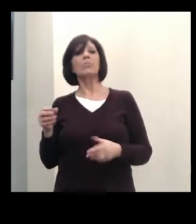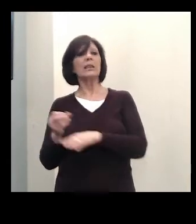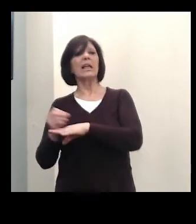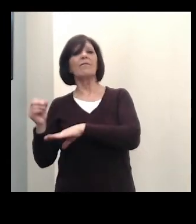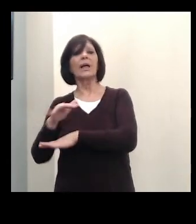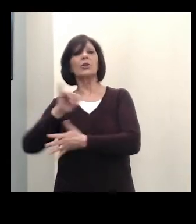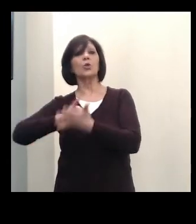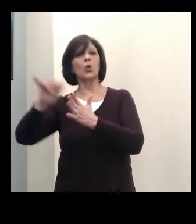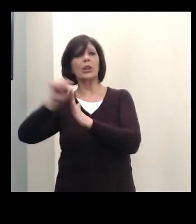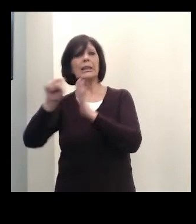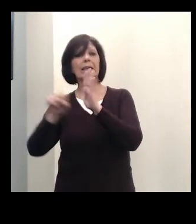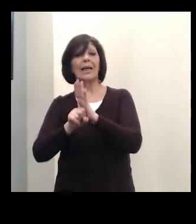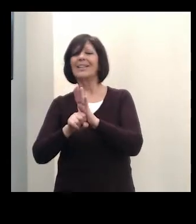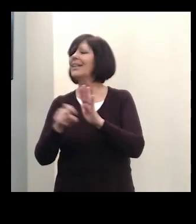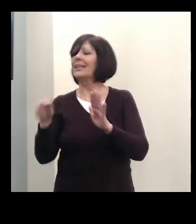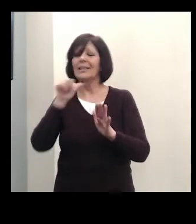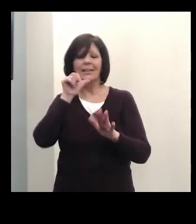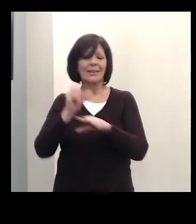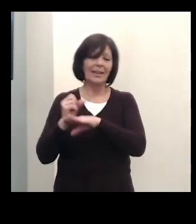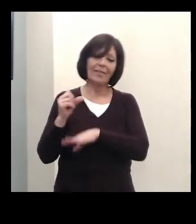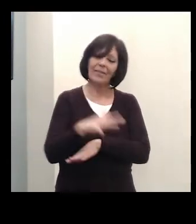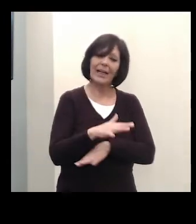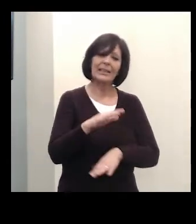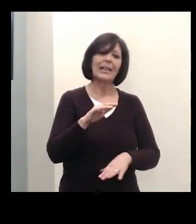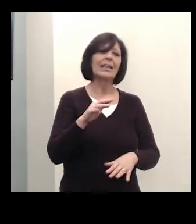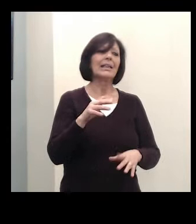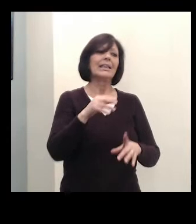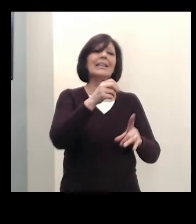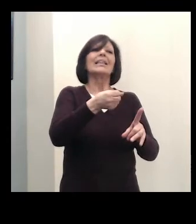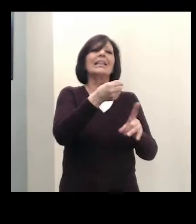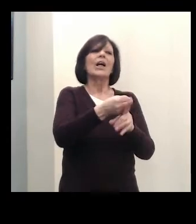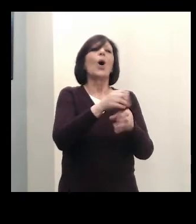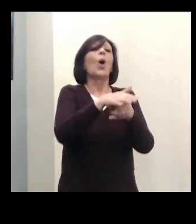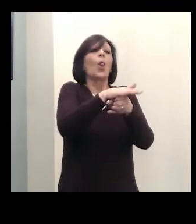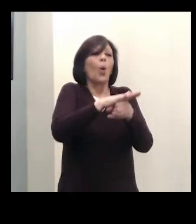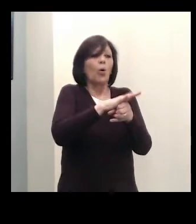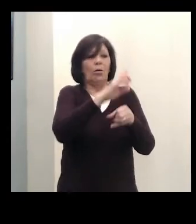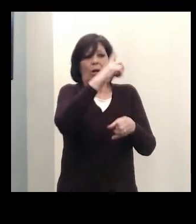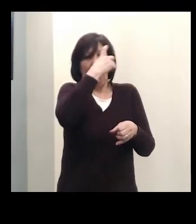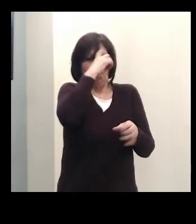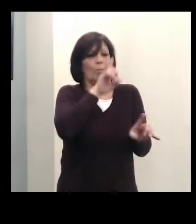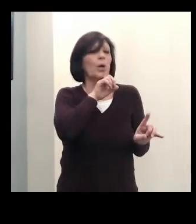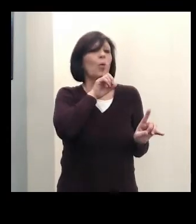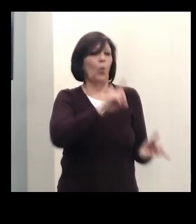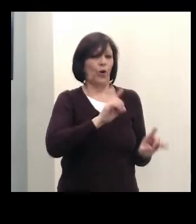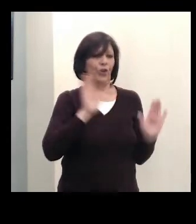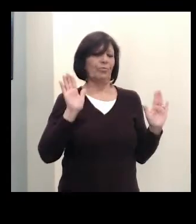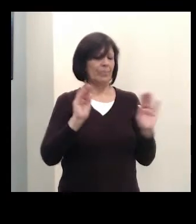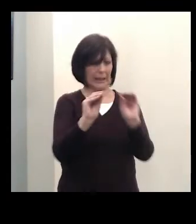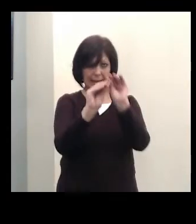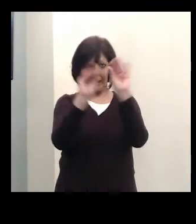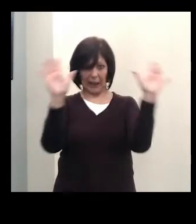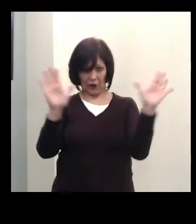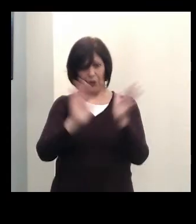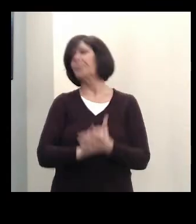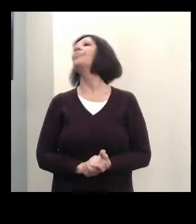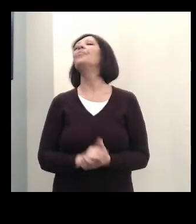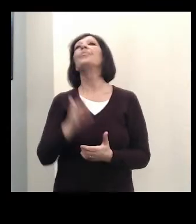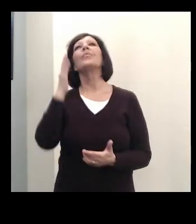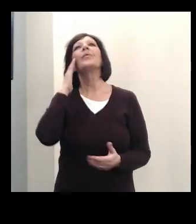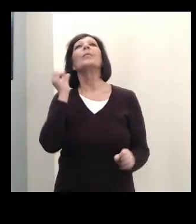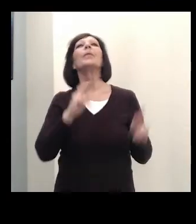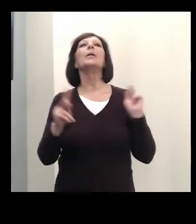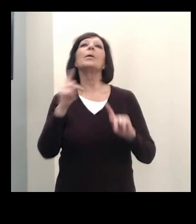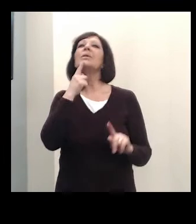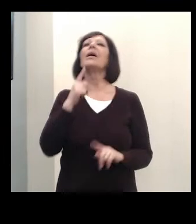It does not affect the impact of local government orders. It's quite clear. I know there's a lot of people who are saying that